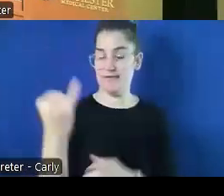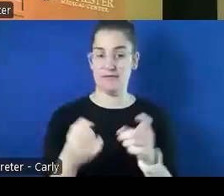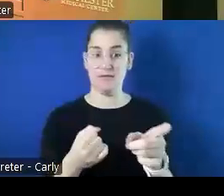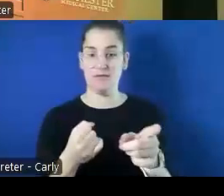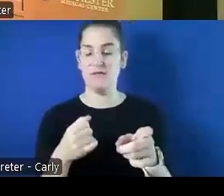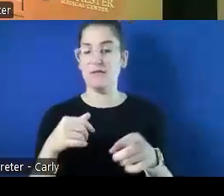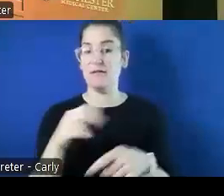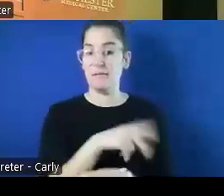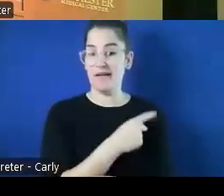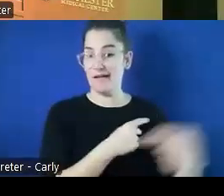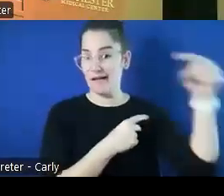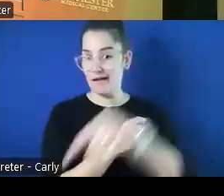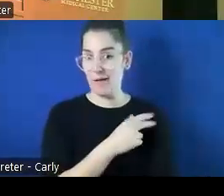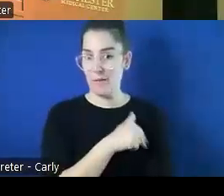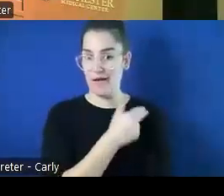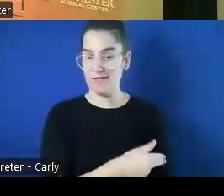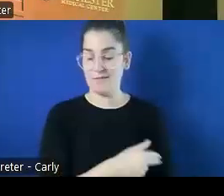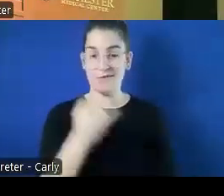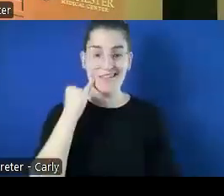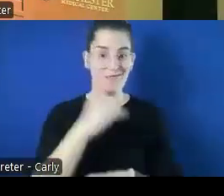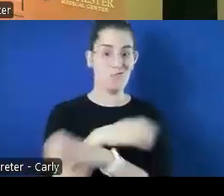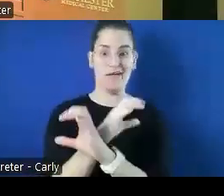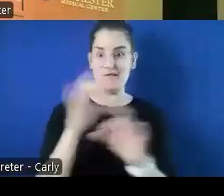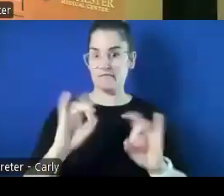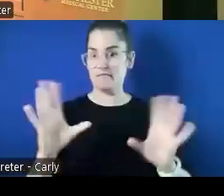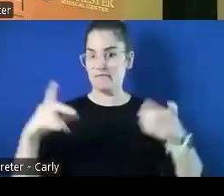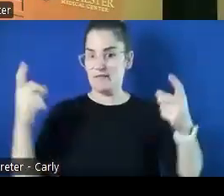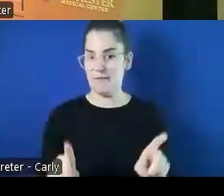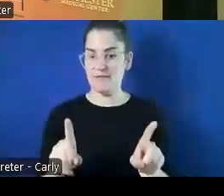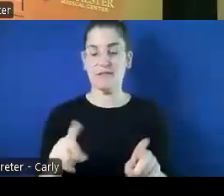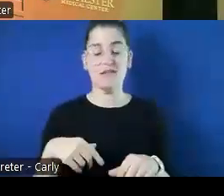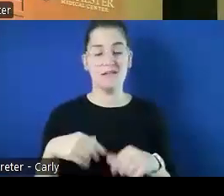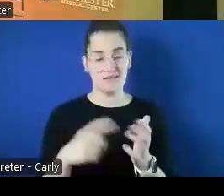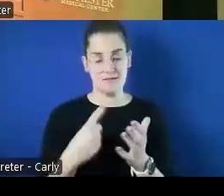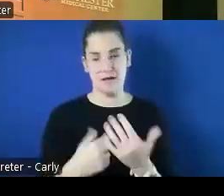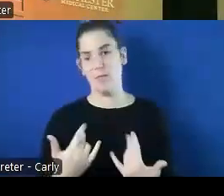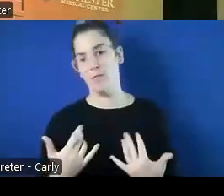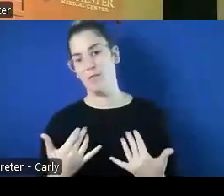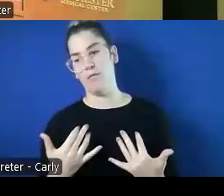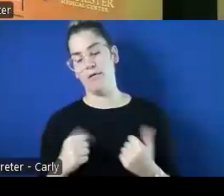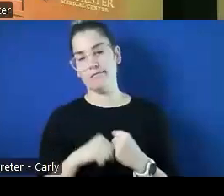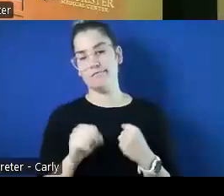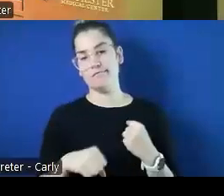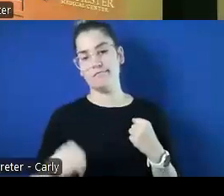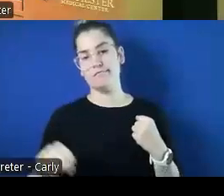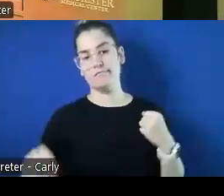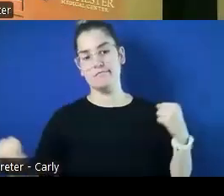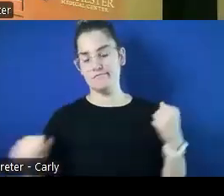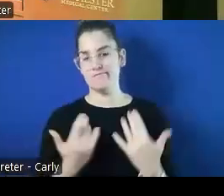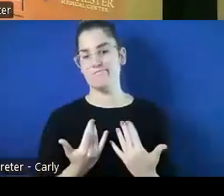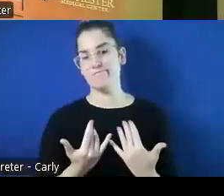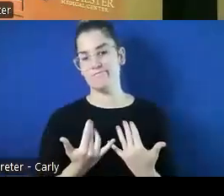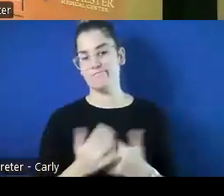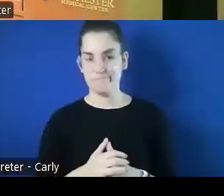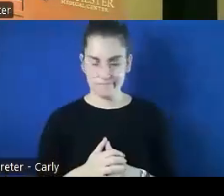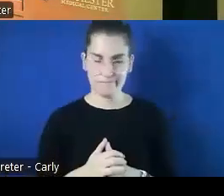the hospital in a crisis, and they can wait for a really long time before they're evaluated. And looking at the